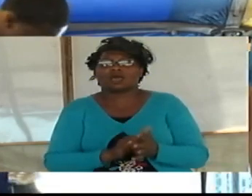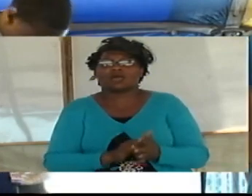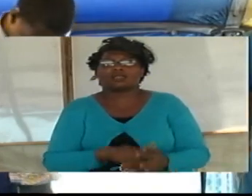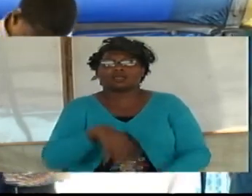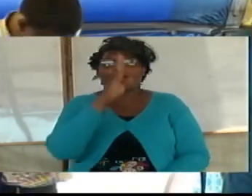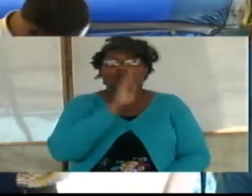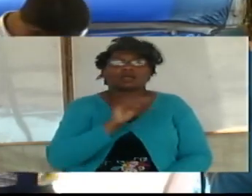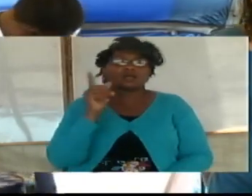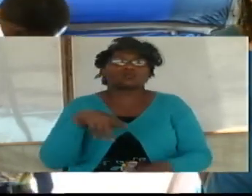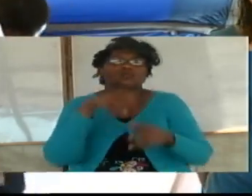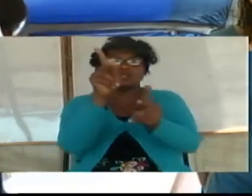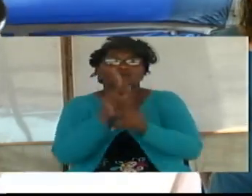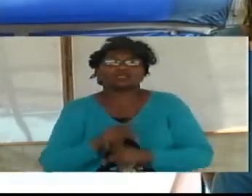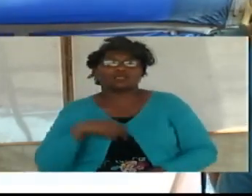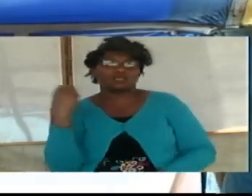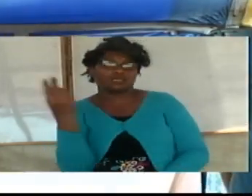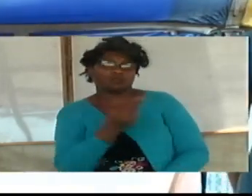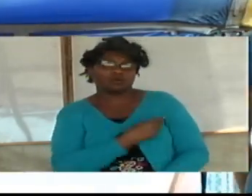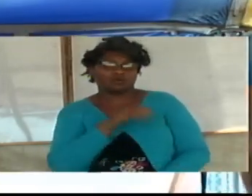where there's safety.